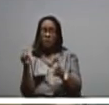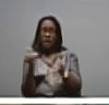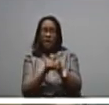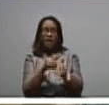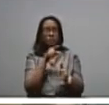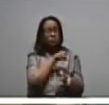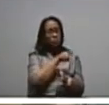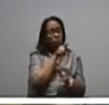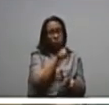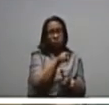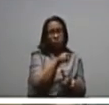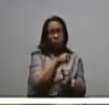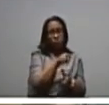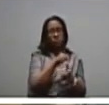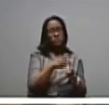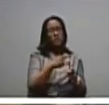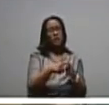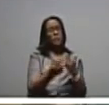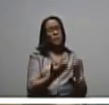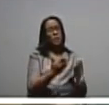more.